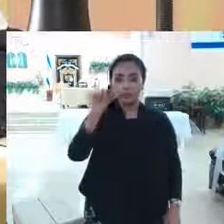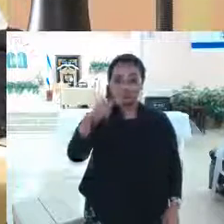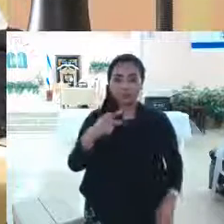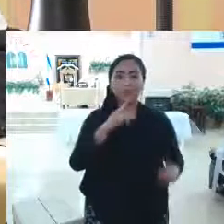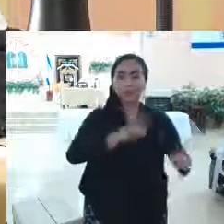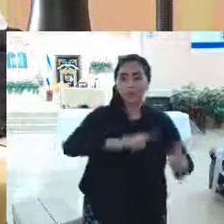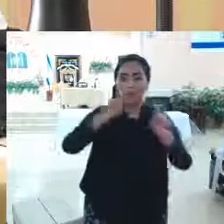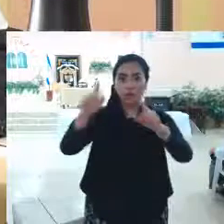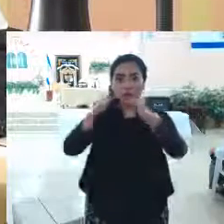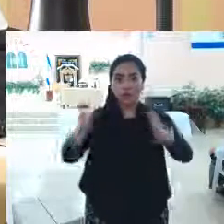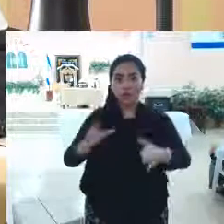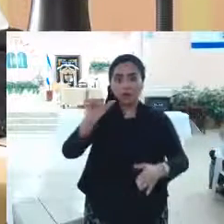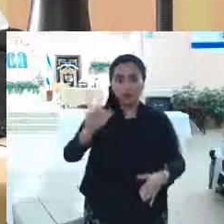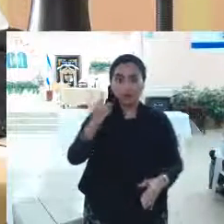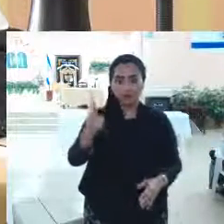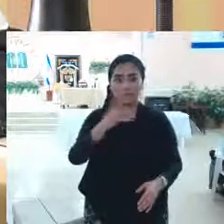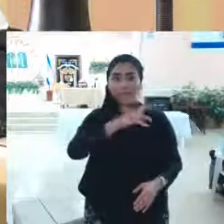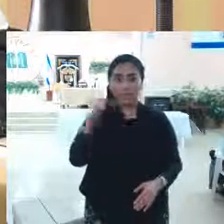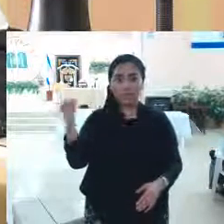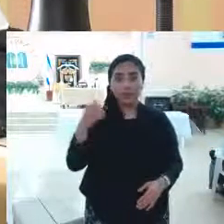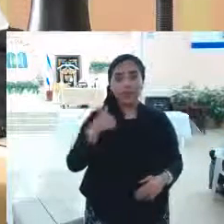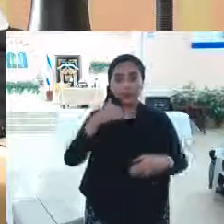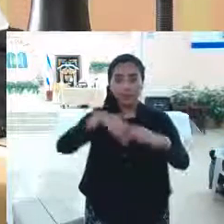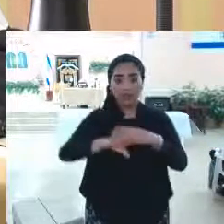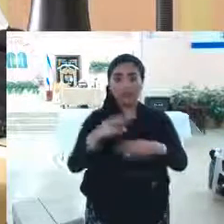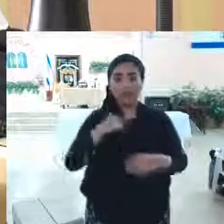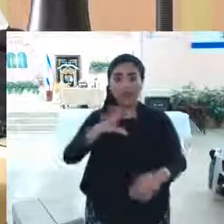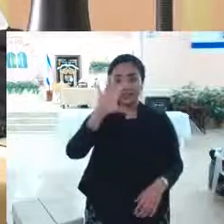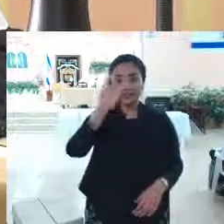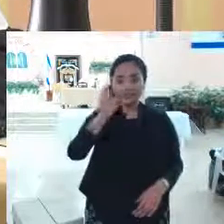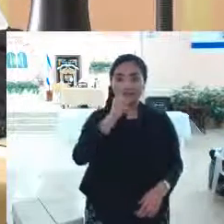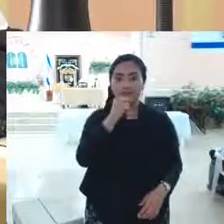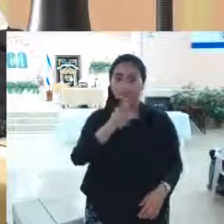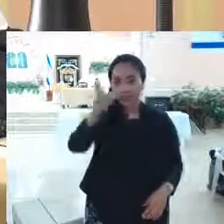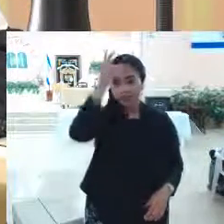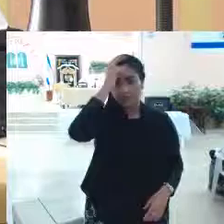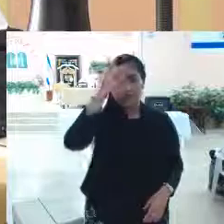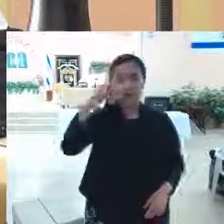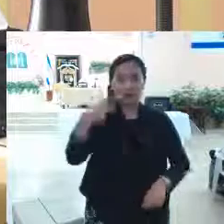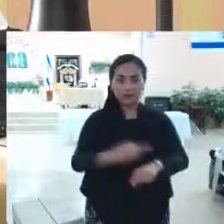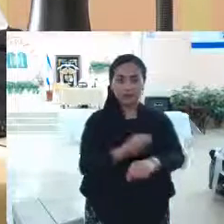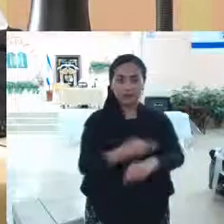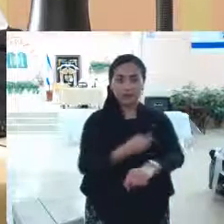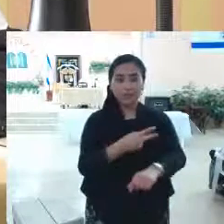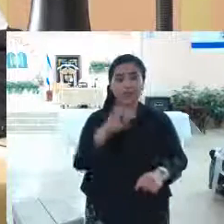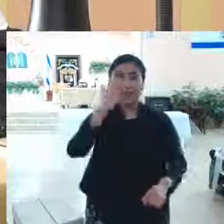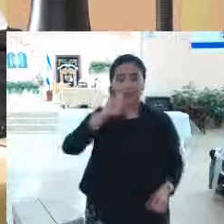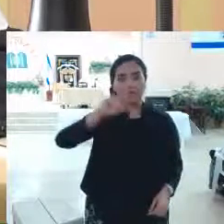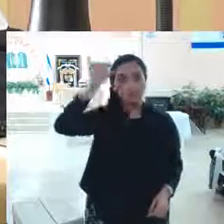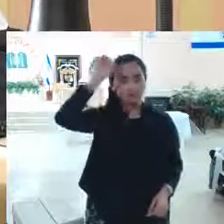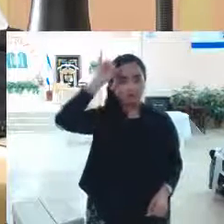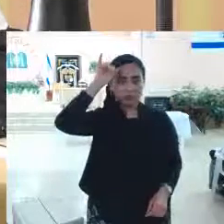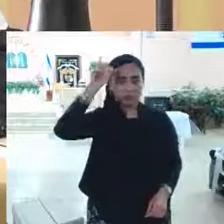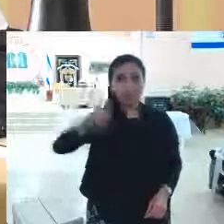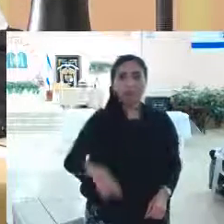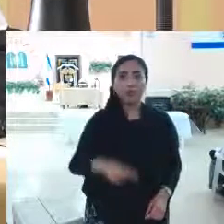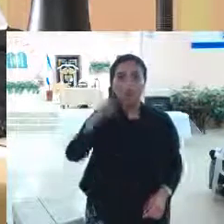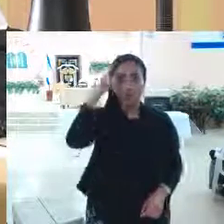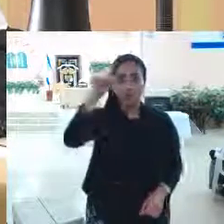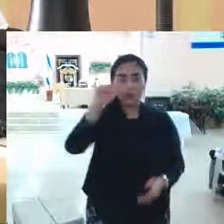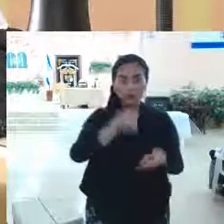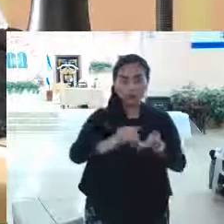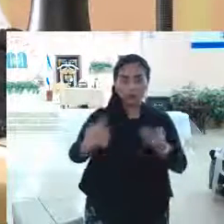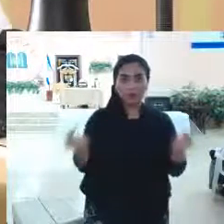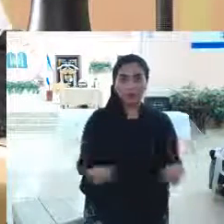subió a la casa de Yahweh. Y se presentaron 7 novillos, 7 carneros, 7 corderos y 7 machos cabríos para